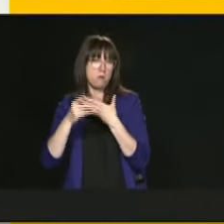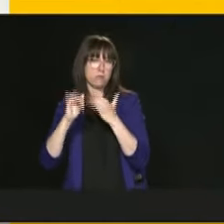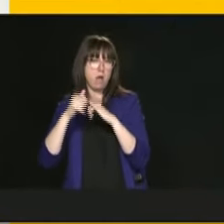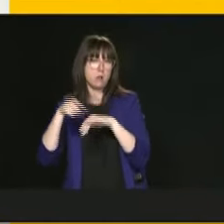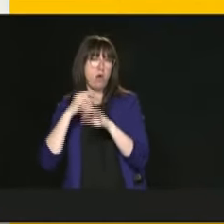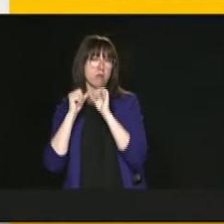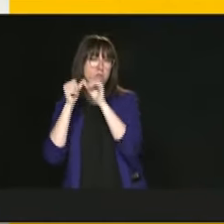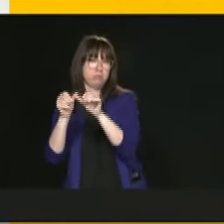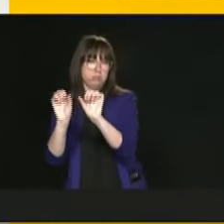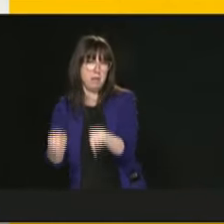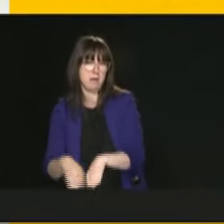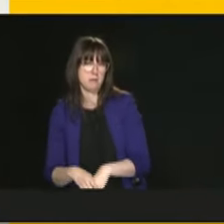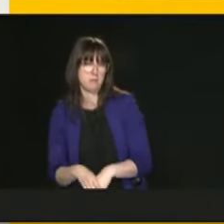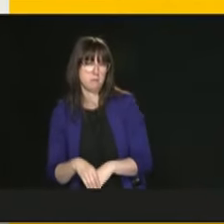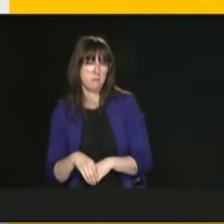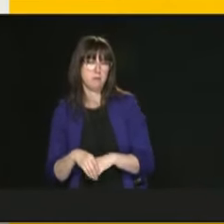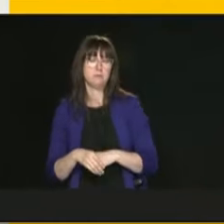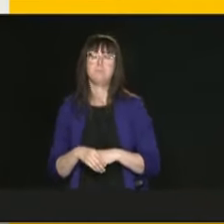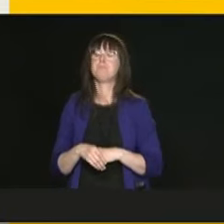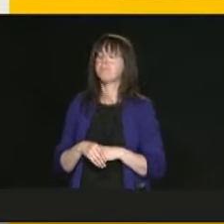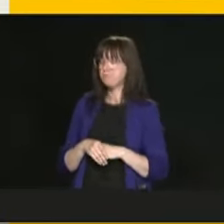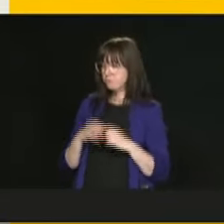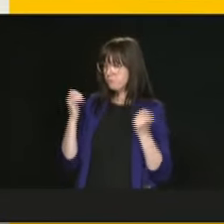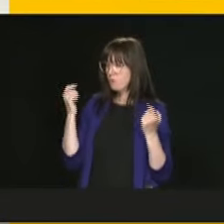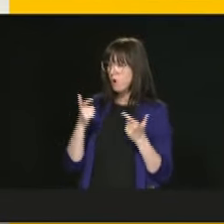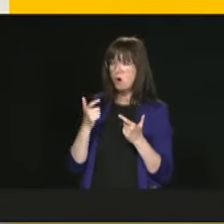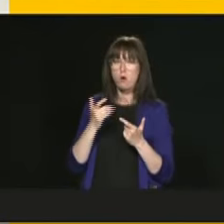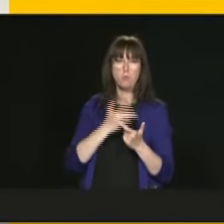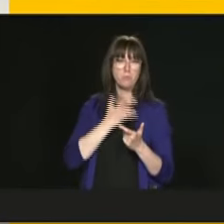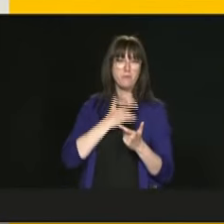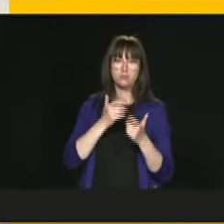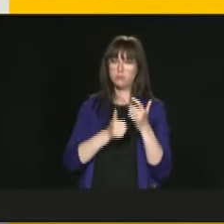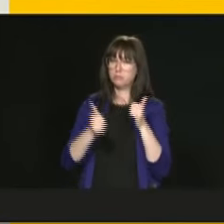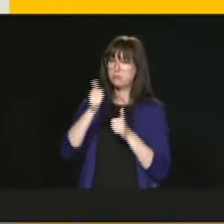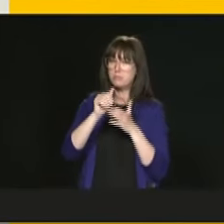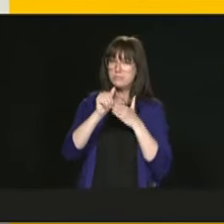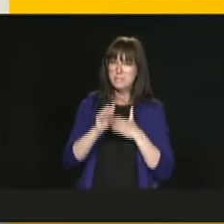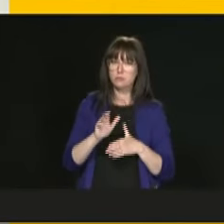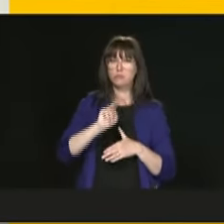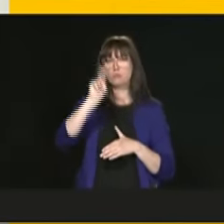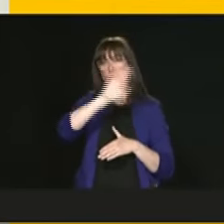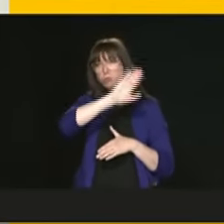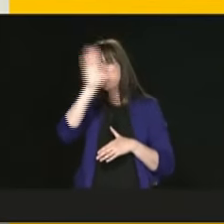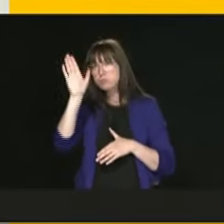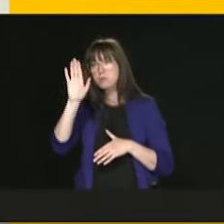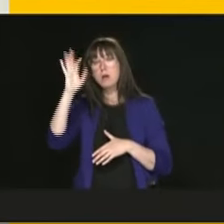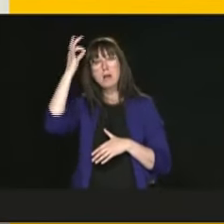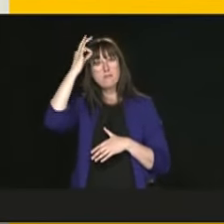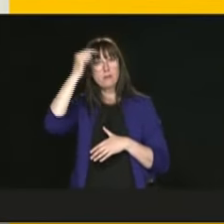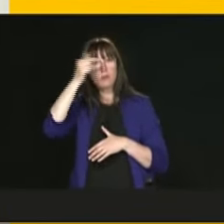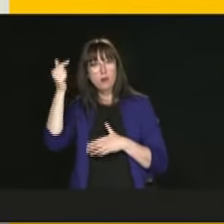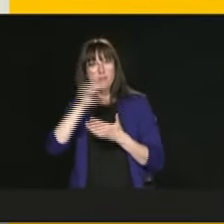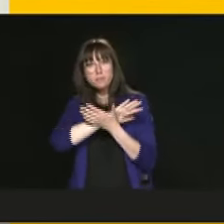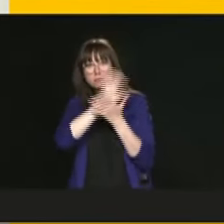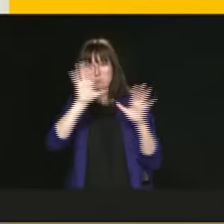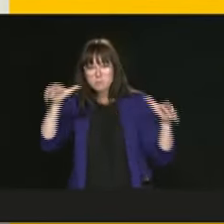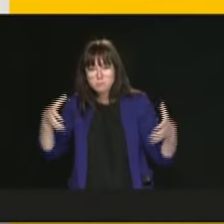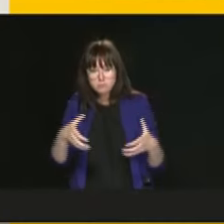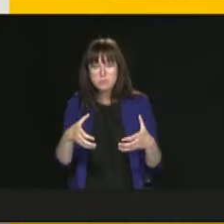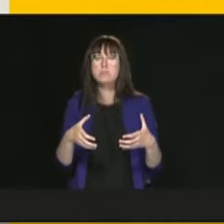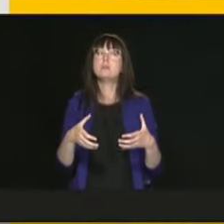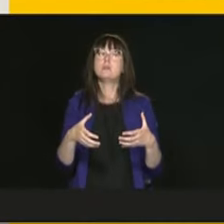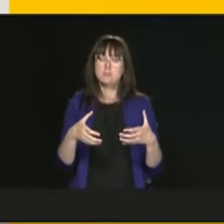agreed as all first ministers, premiers of provinces and territories, and the federal government, that there